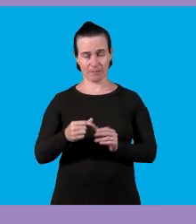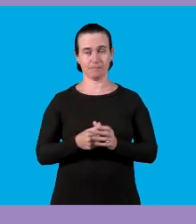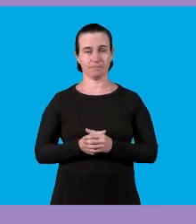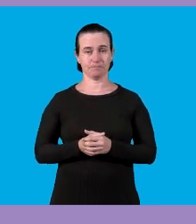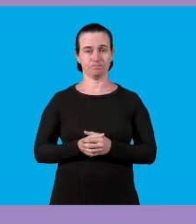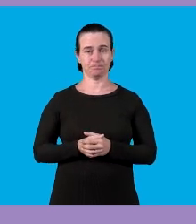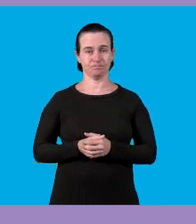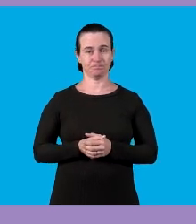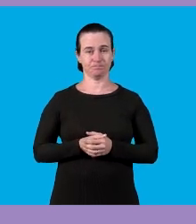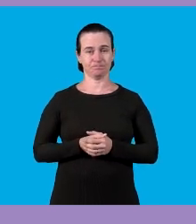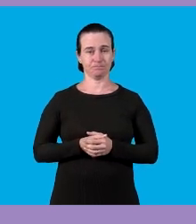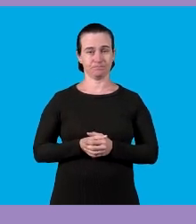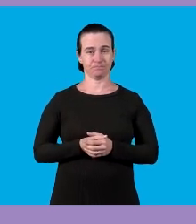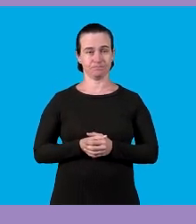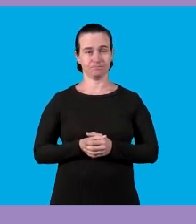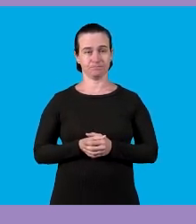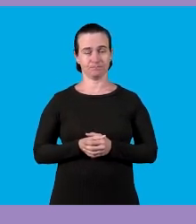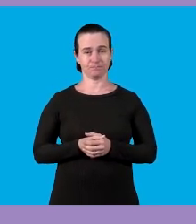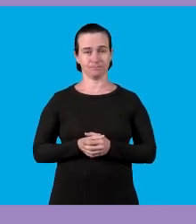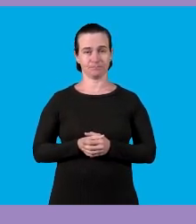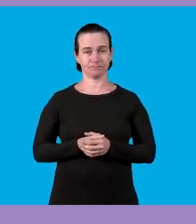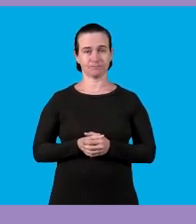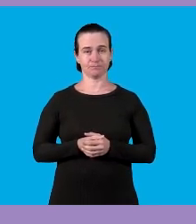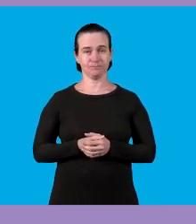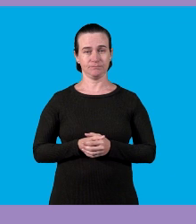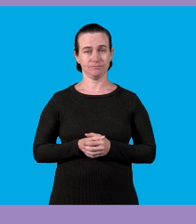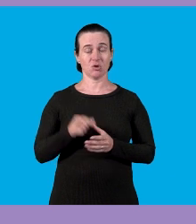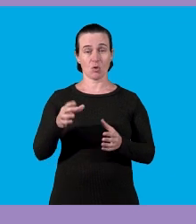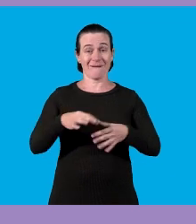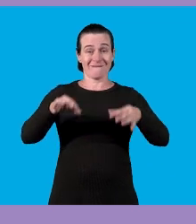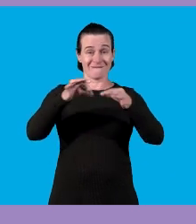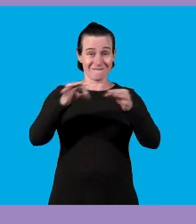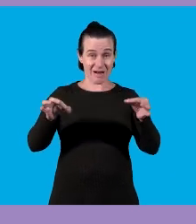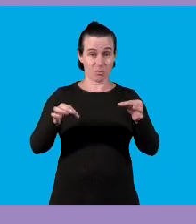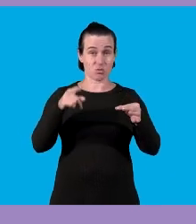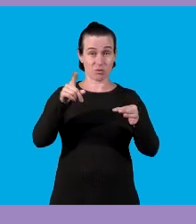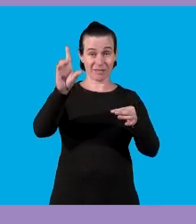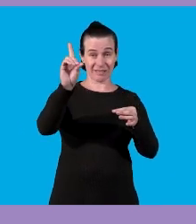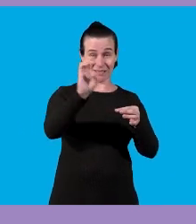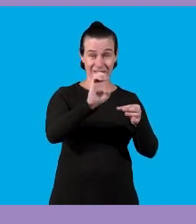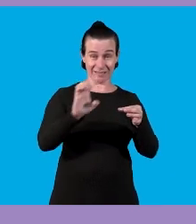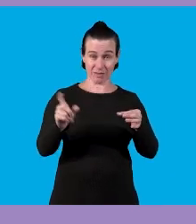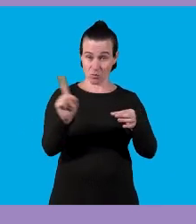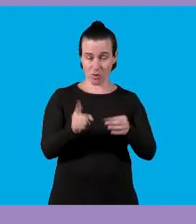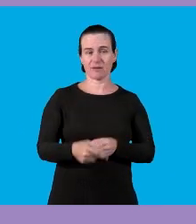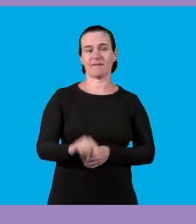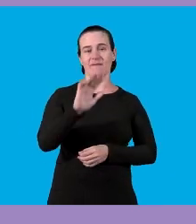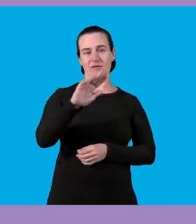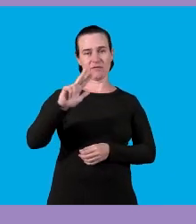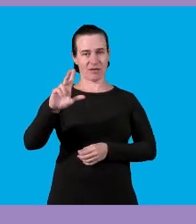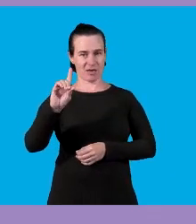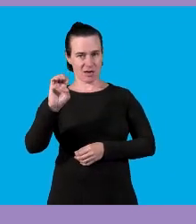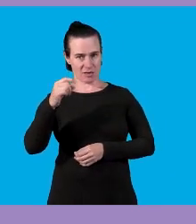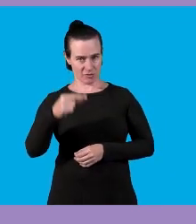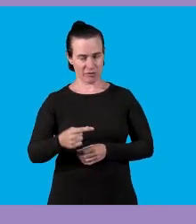58 degrees. It would give us 58 degrees. So our value of angle DEC is 58